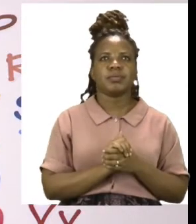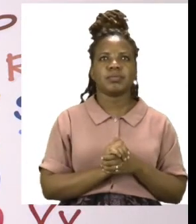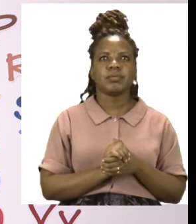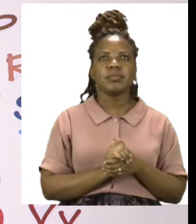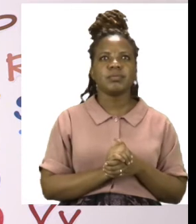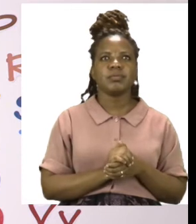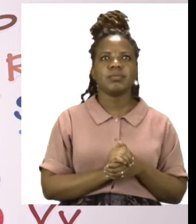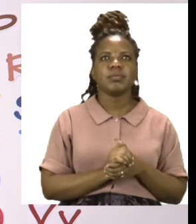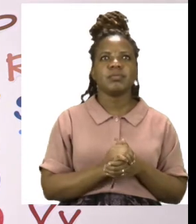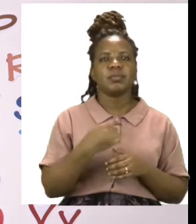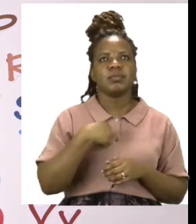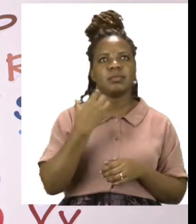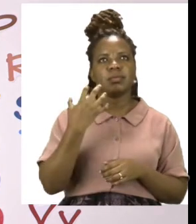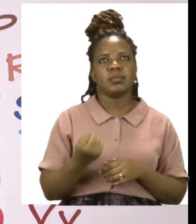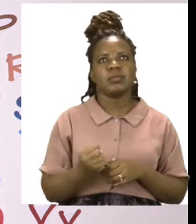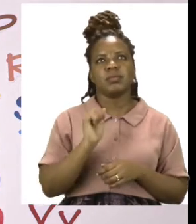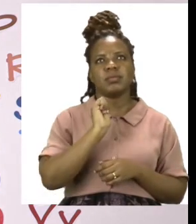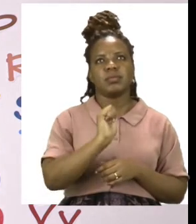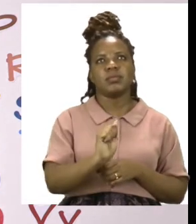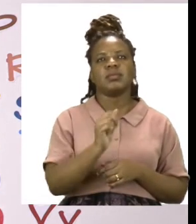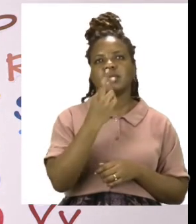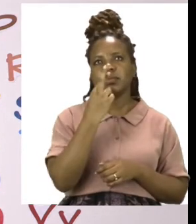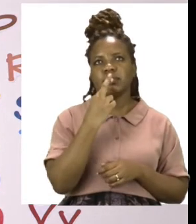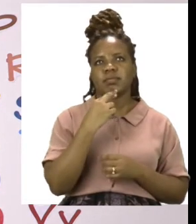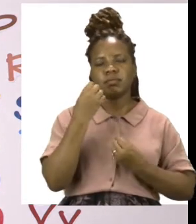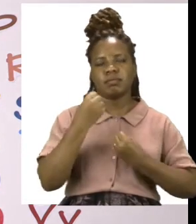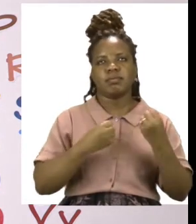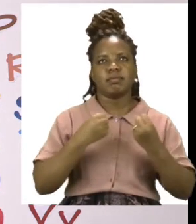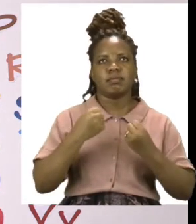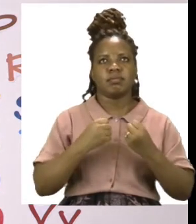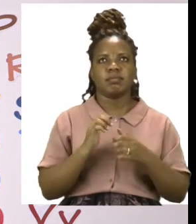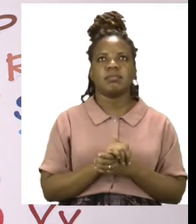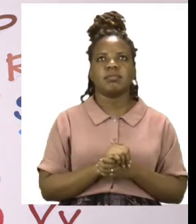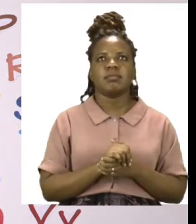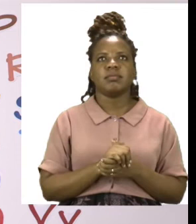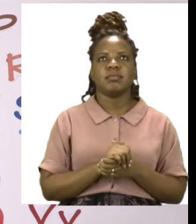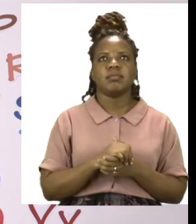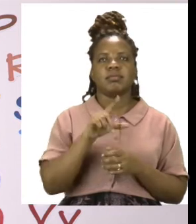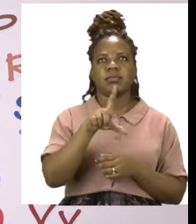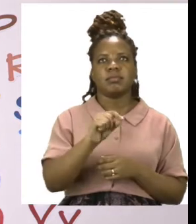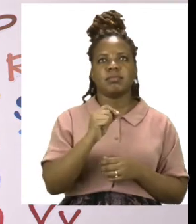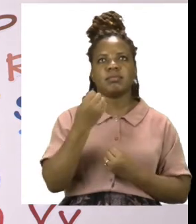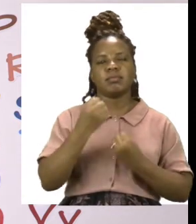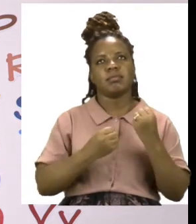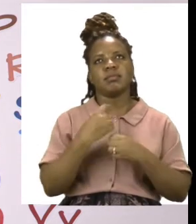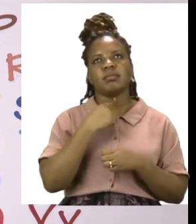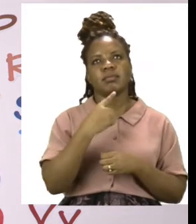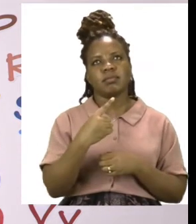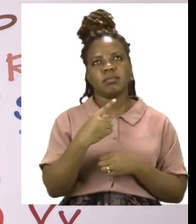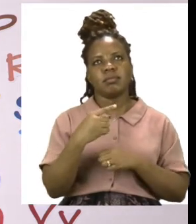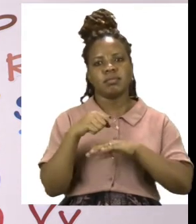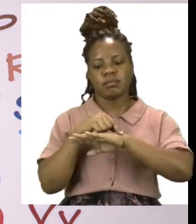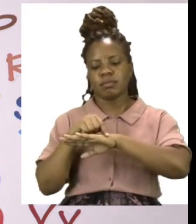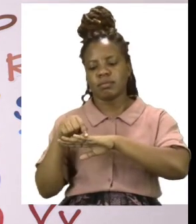2 says, I have a red car. The car